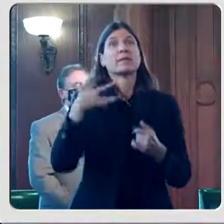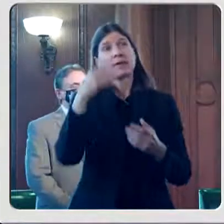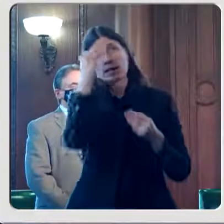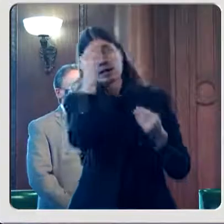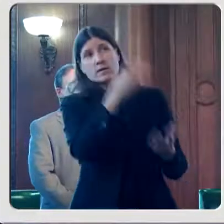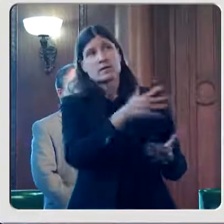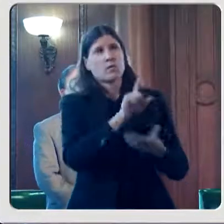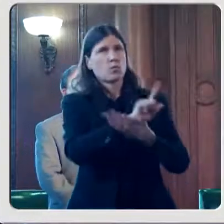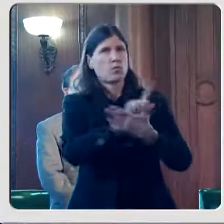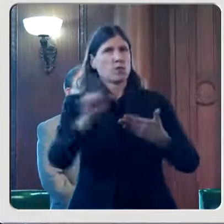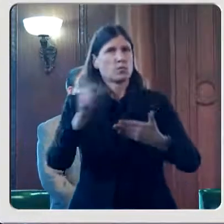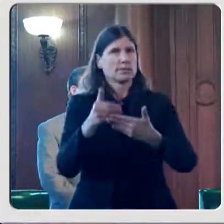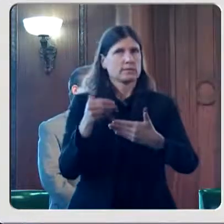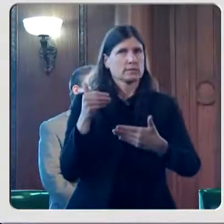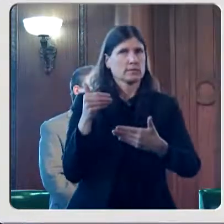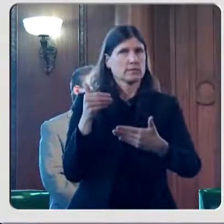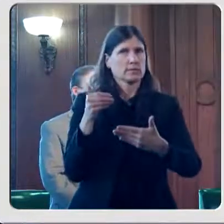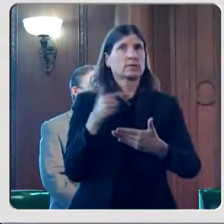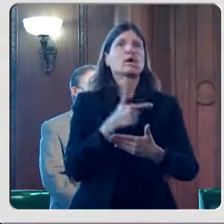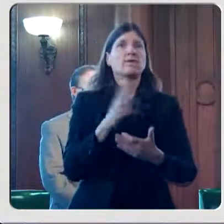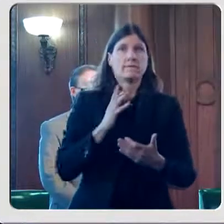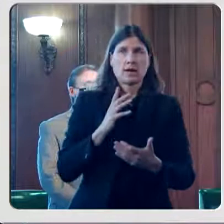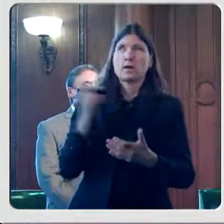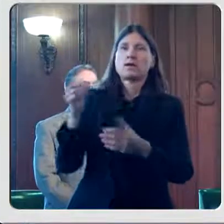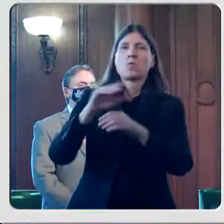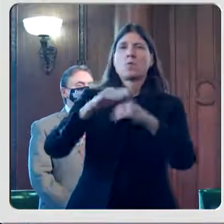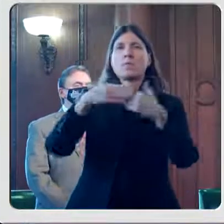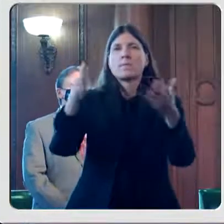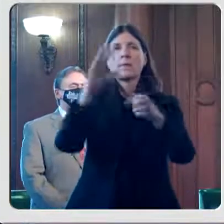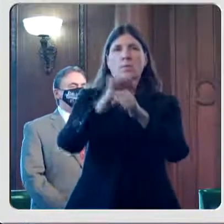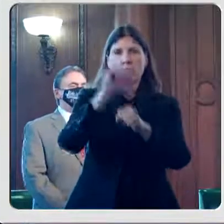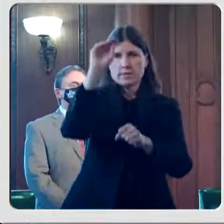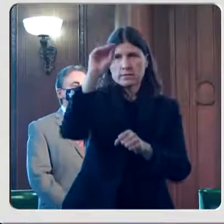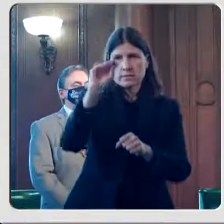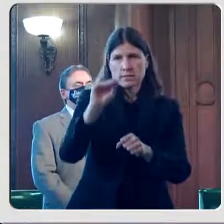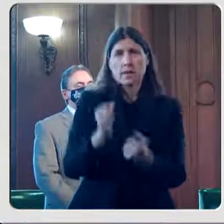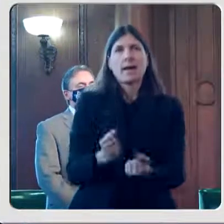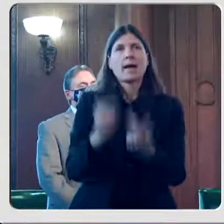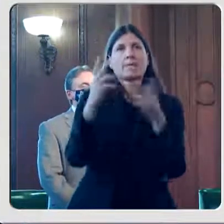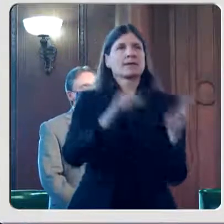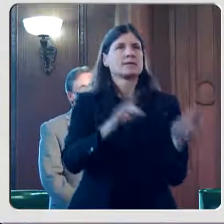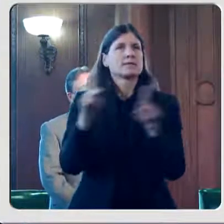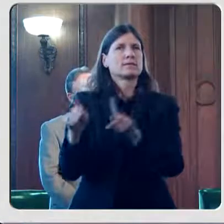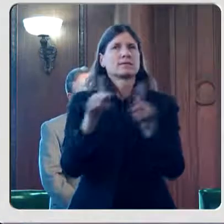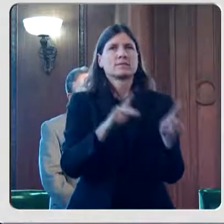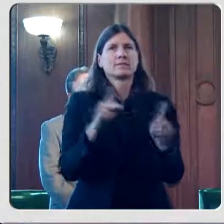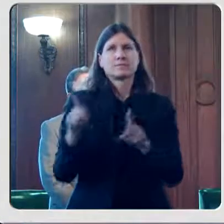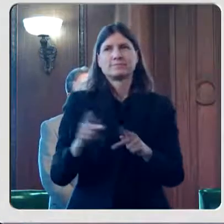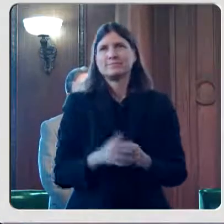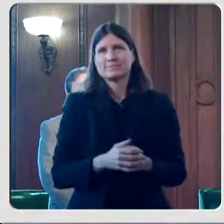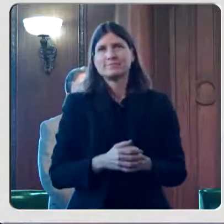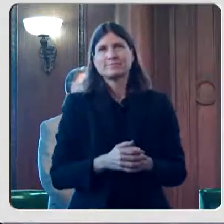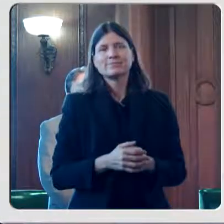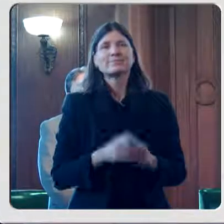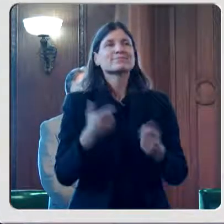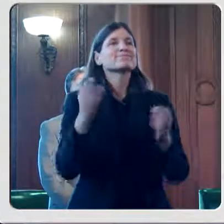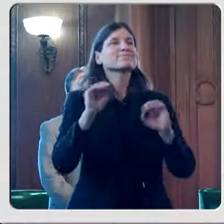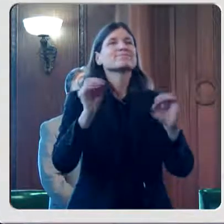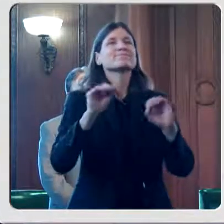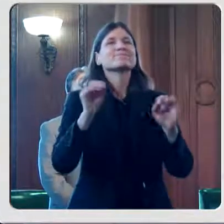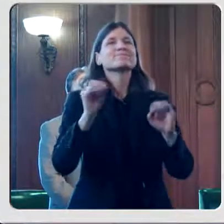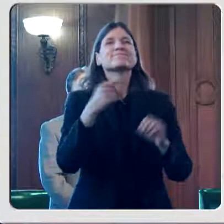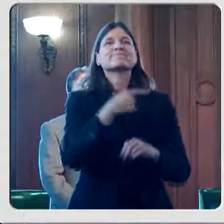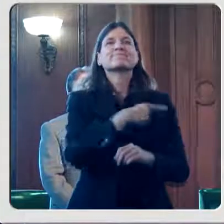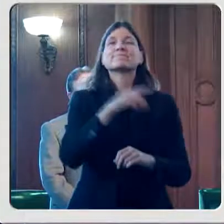vaccine for our full scheduled appointments for the following week. So it's been improved, and at this point we aren't asking for